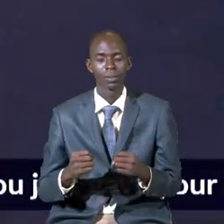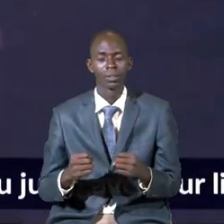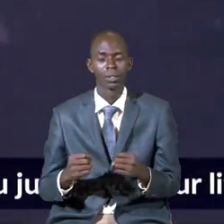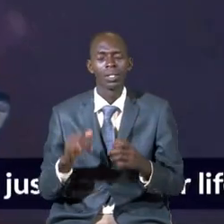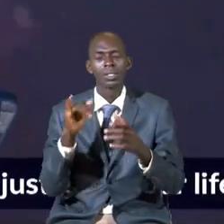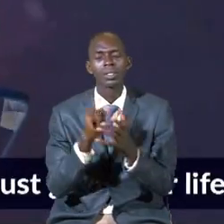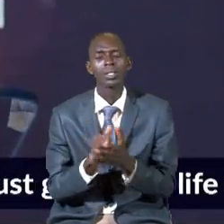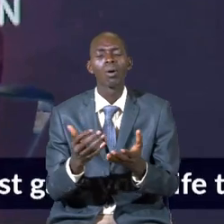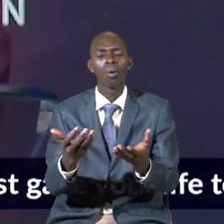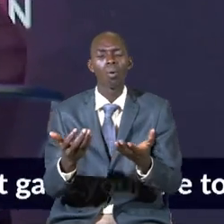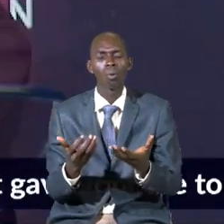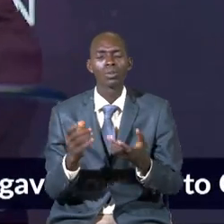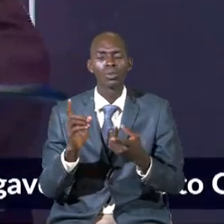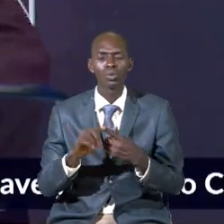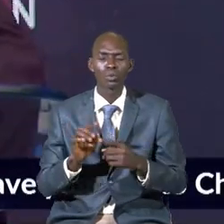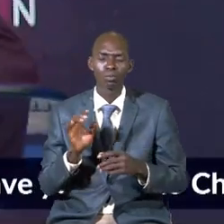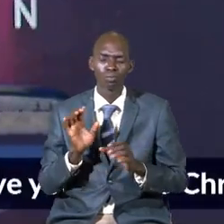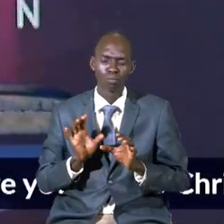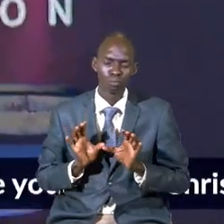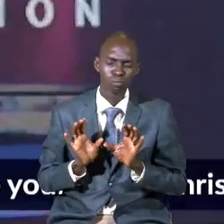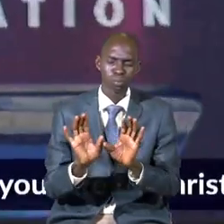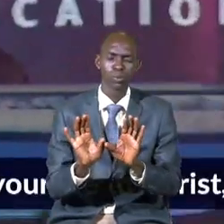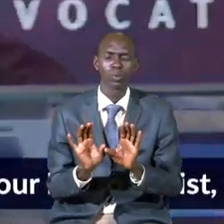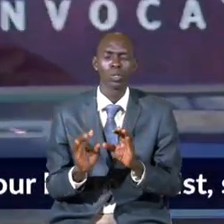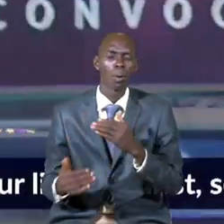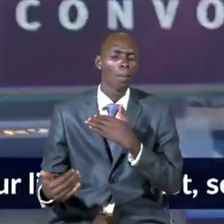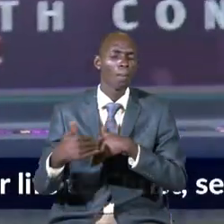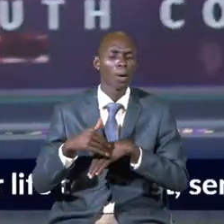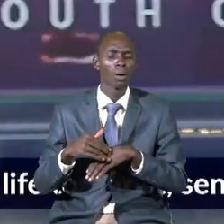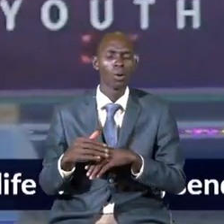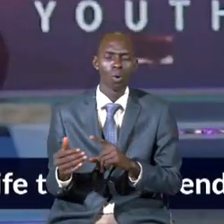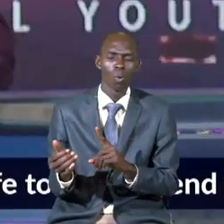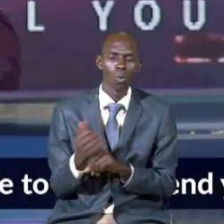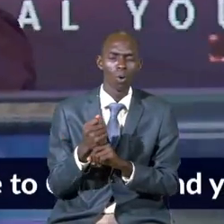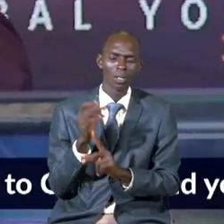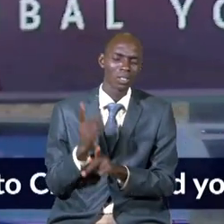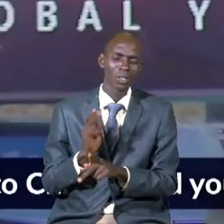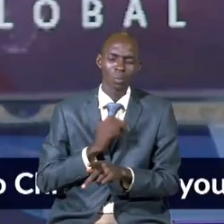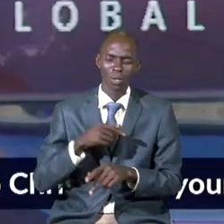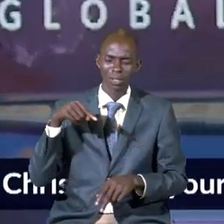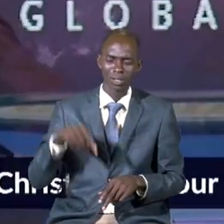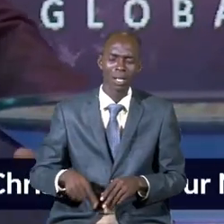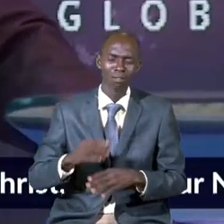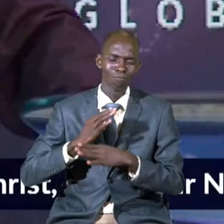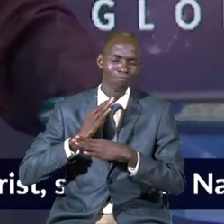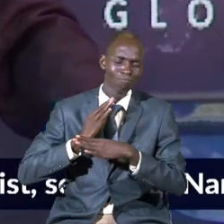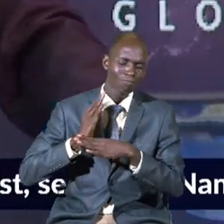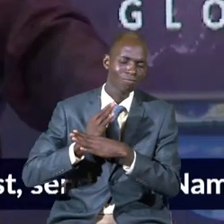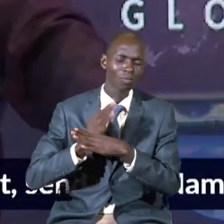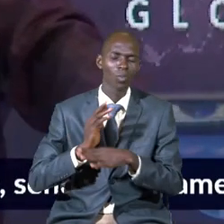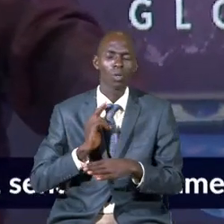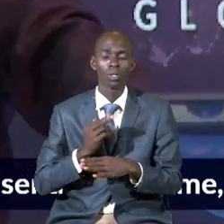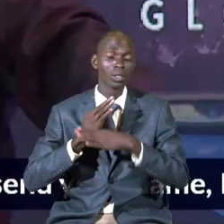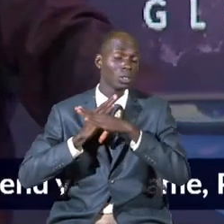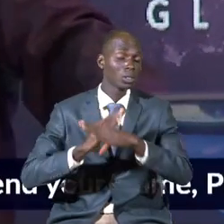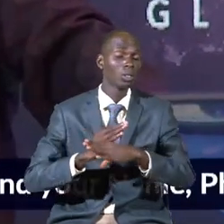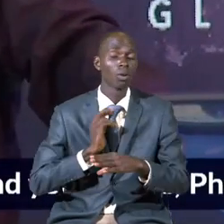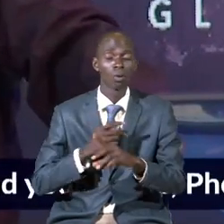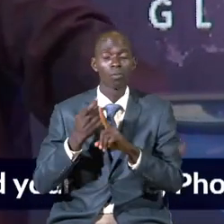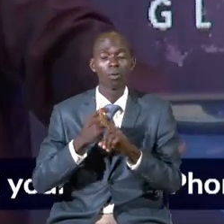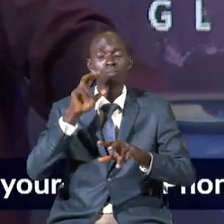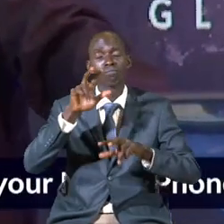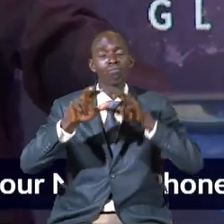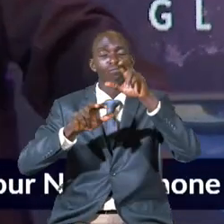push push us back hold us down hinder us from climbing the steps you have